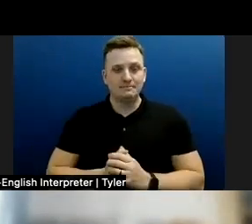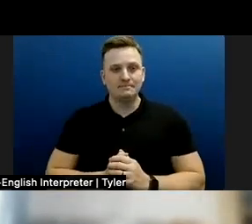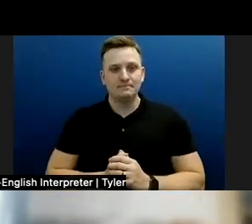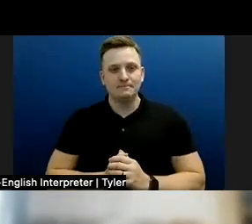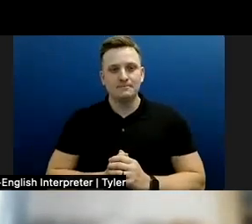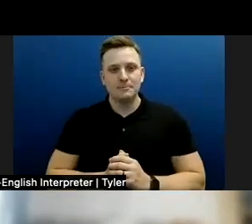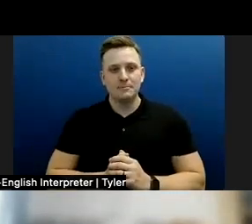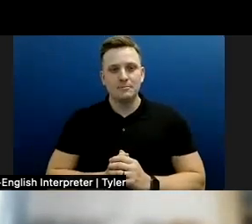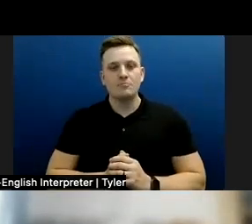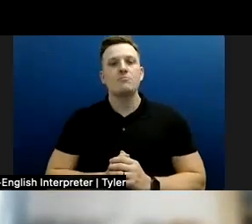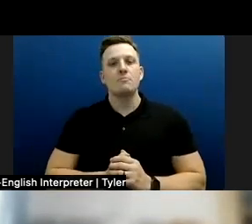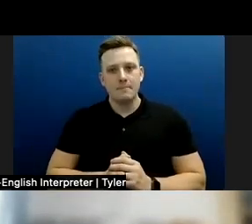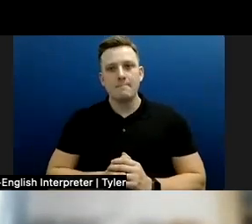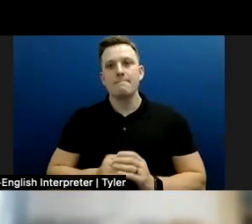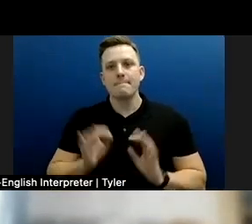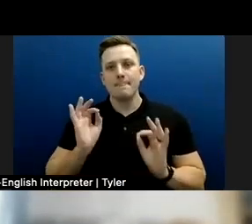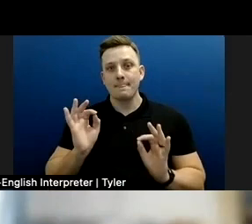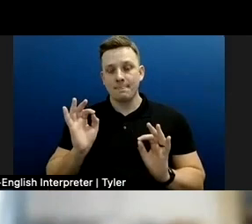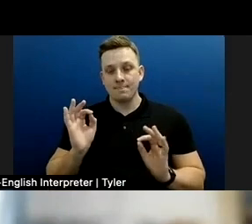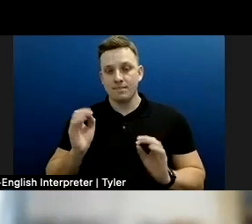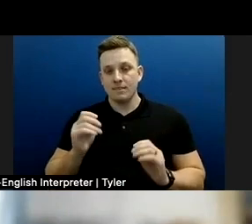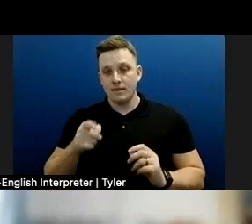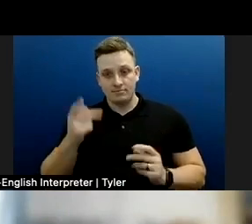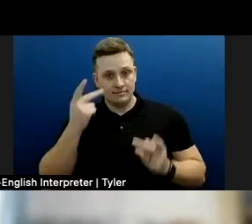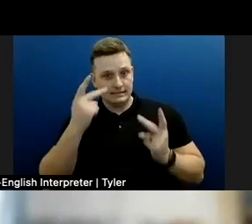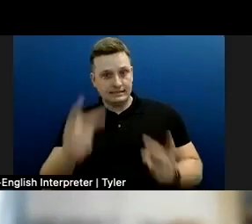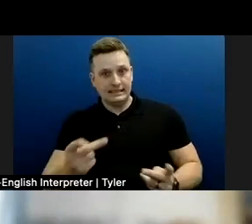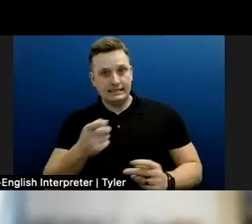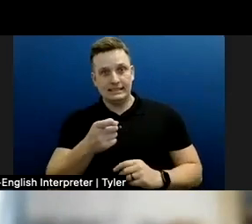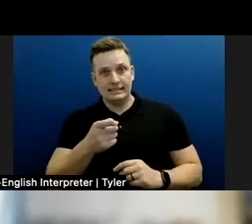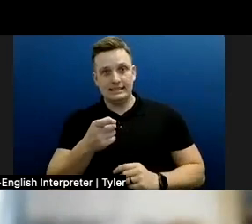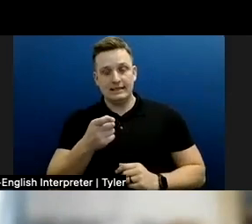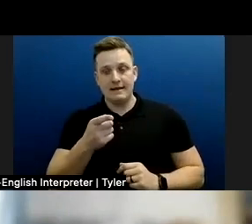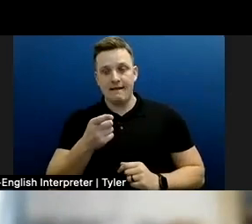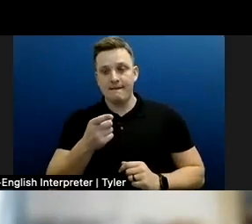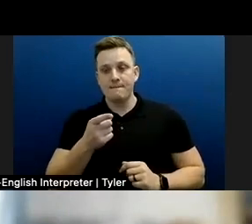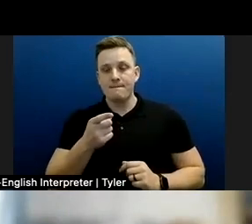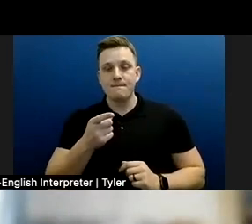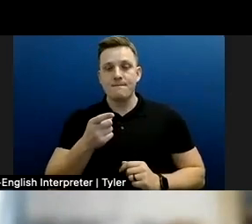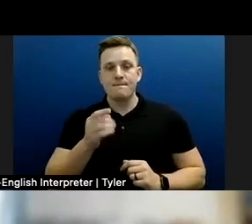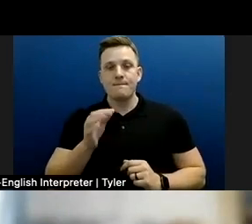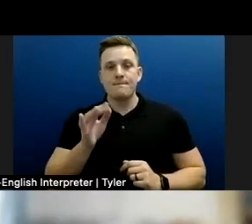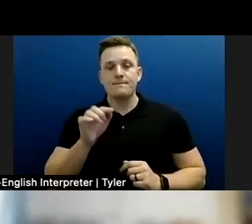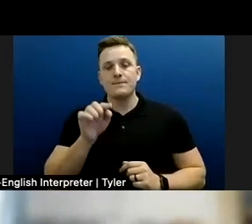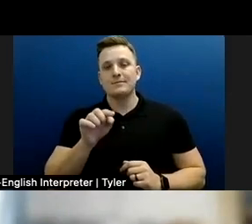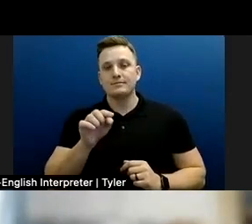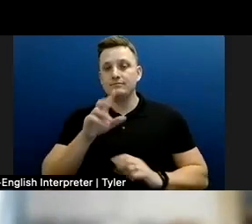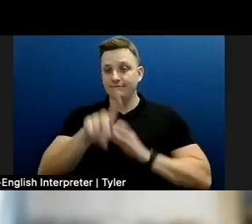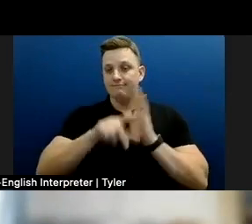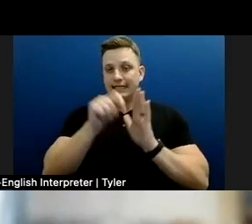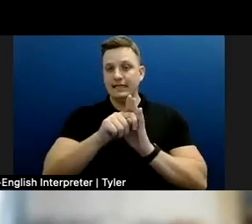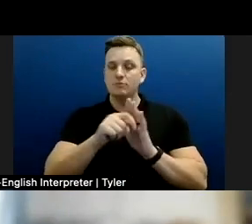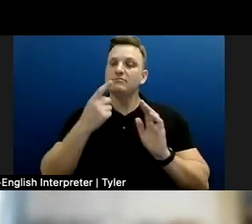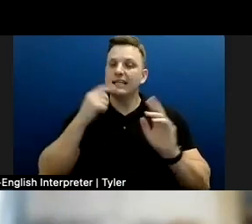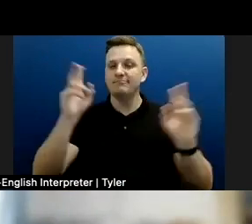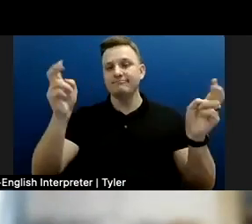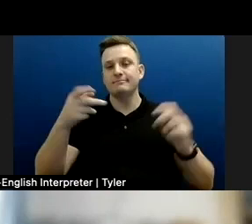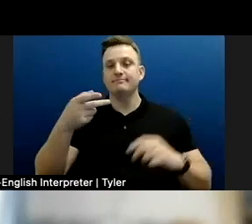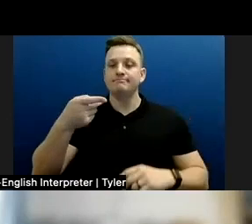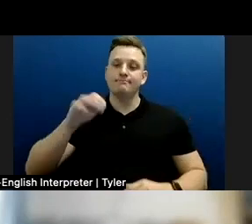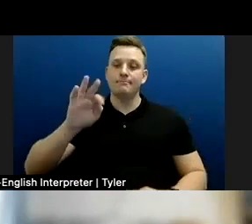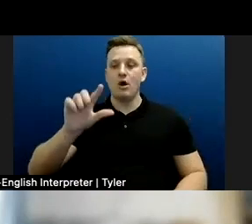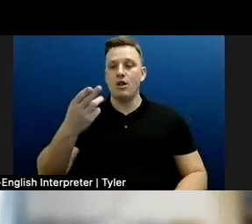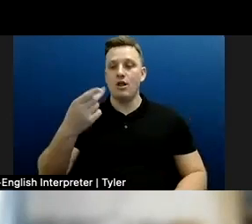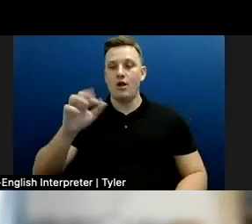So can people now see the a video saying Paul Hart